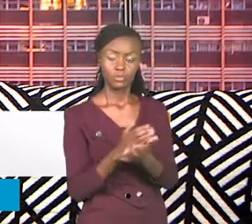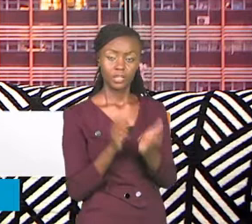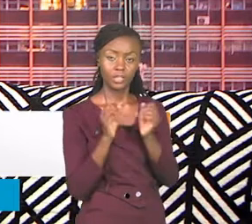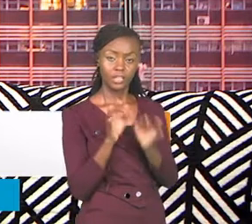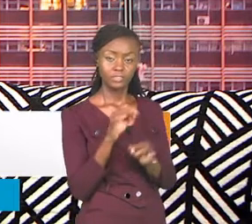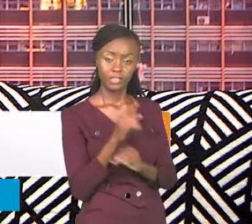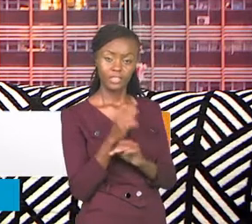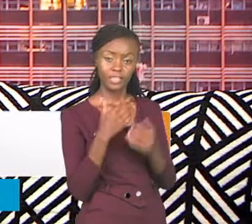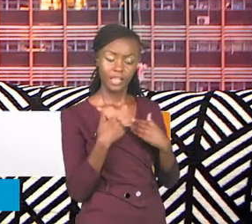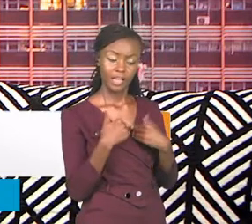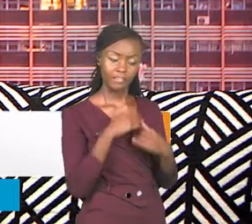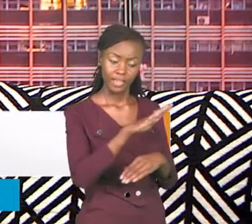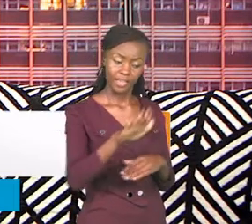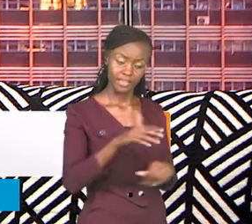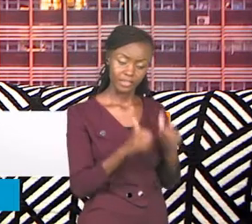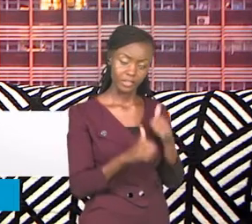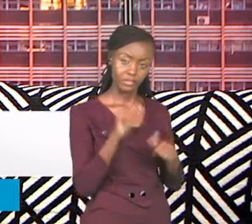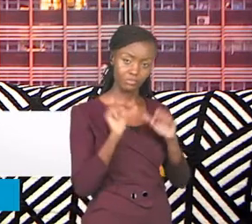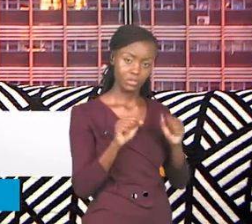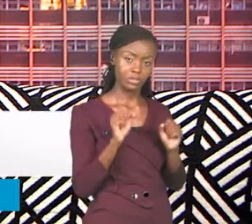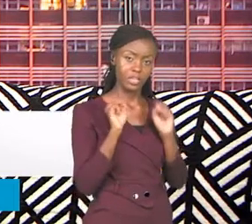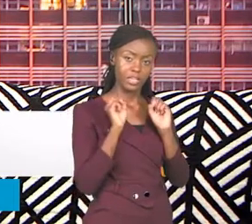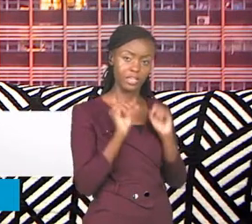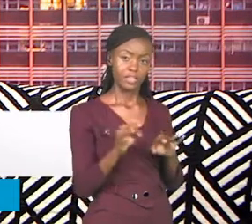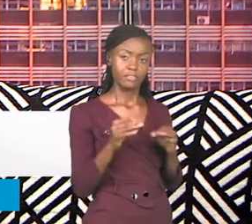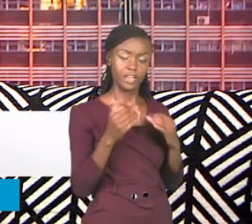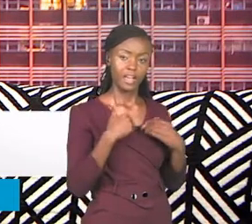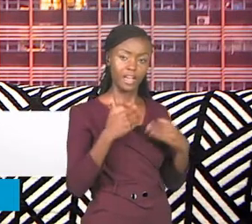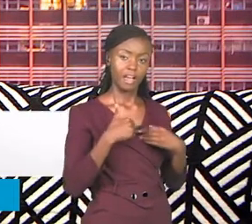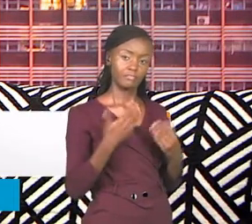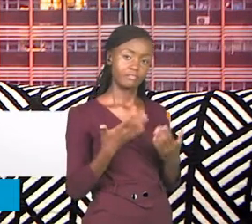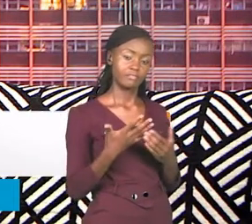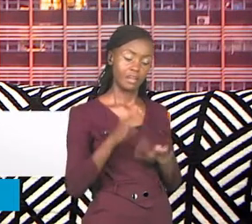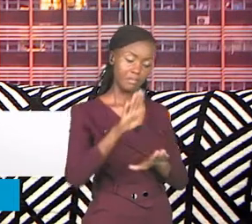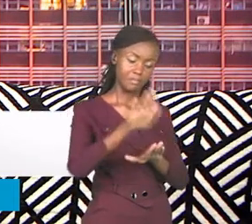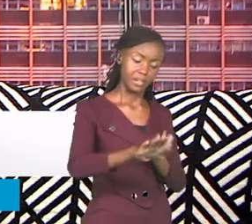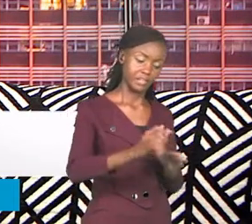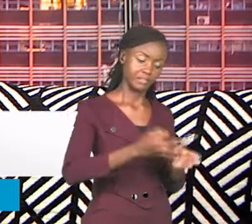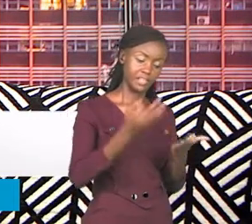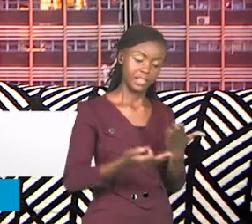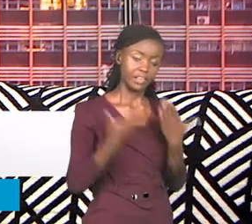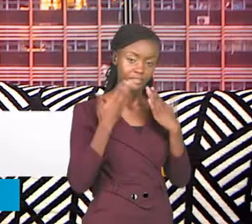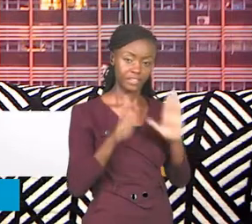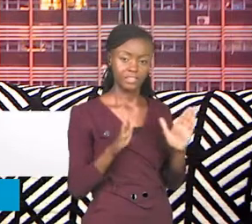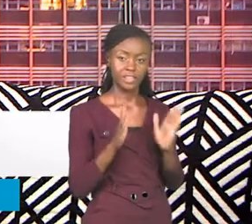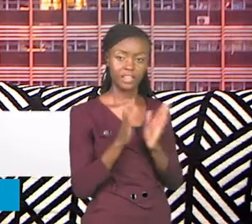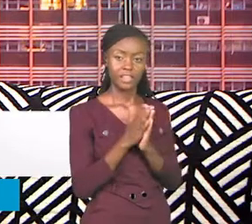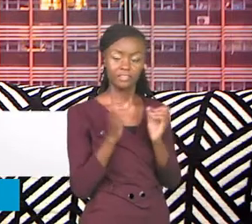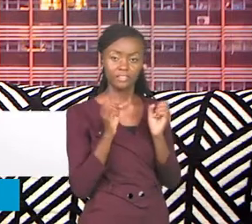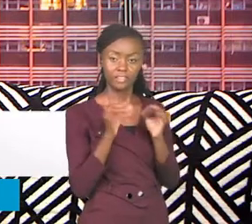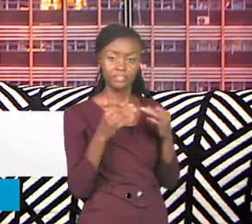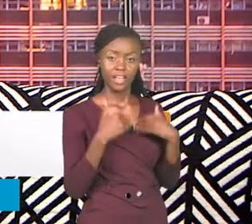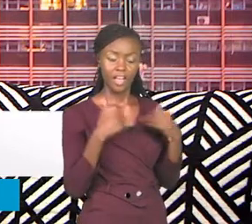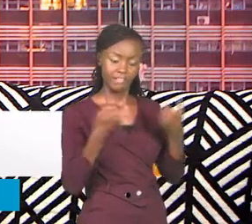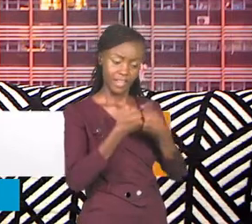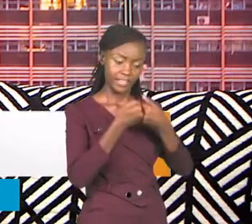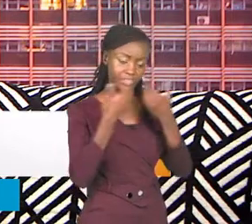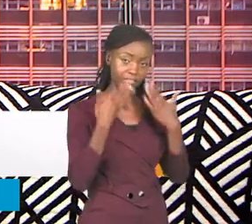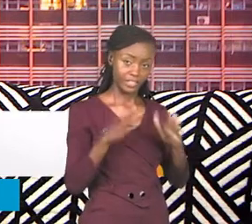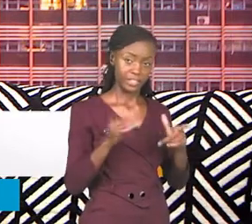are now areas where you, in case of a brake failure, in case of maybe almost a head-on collision,